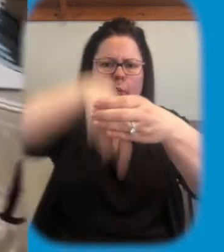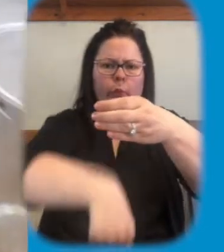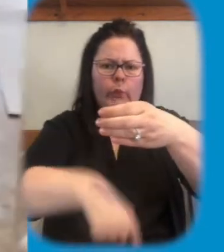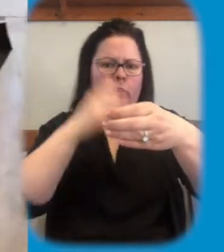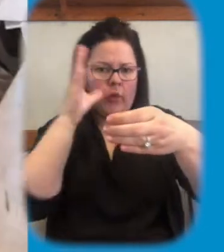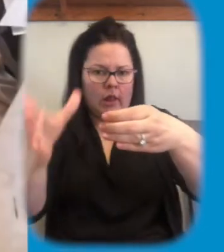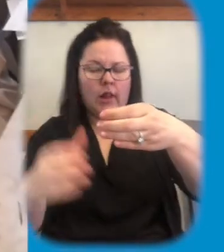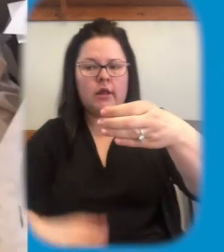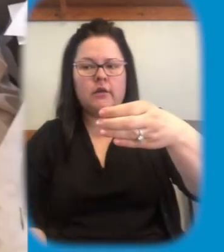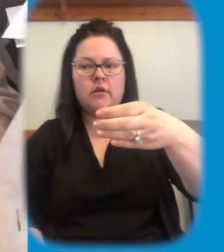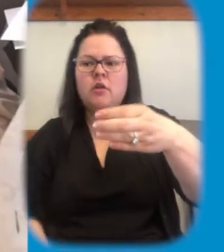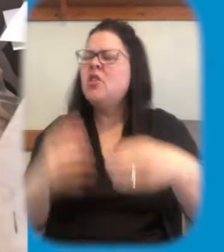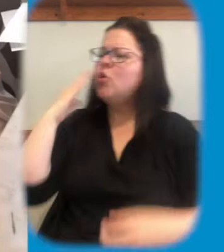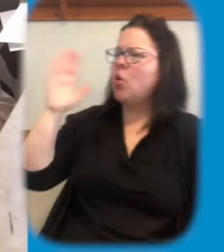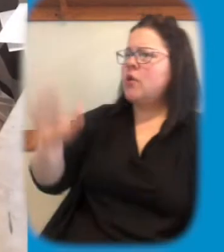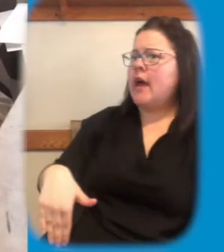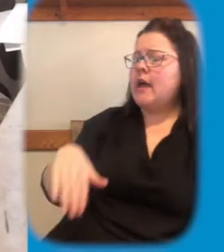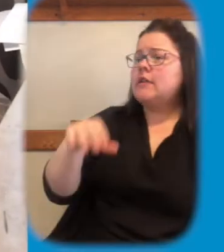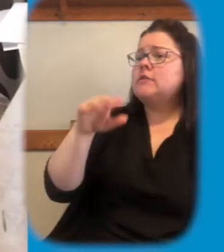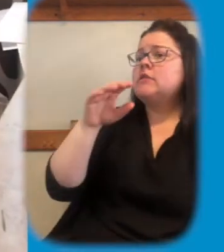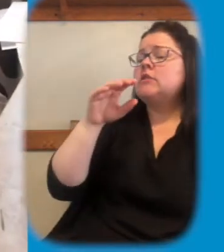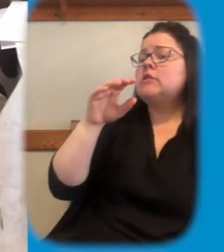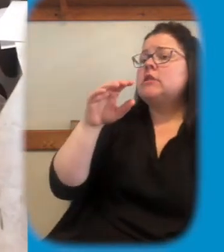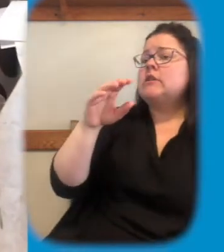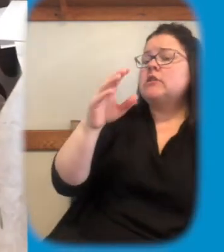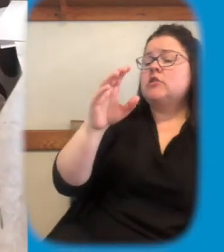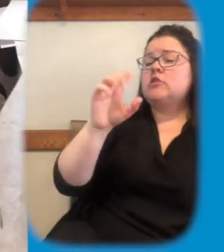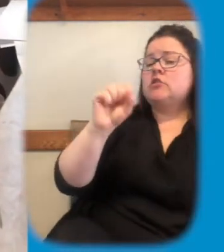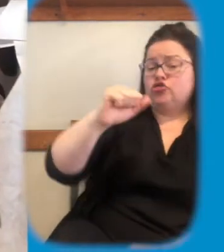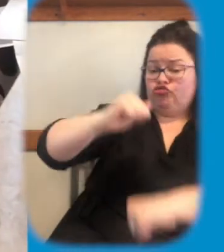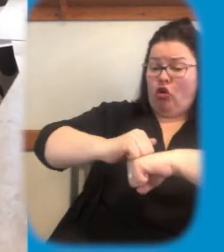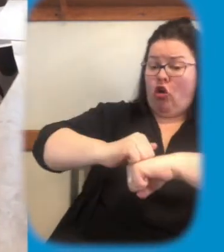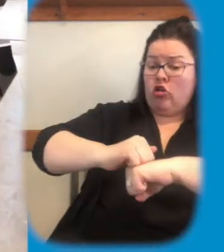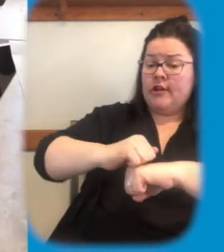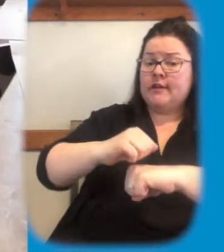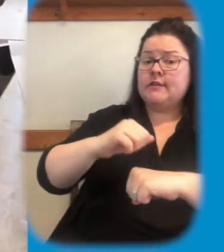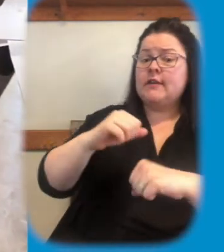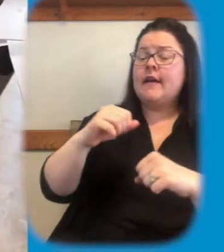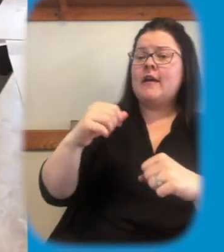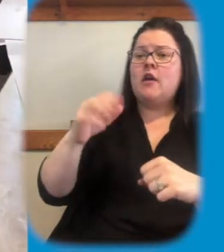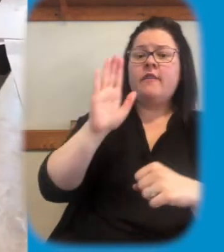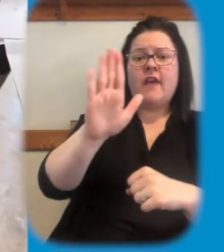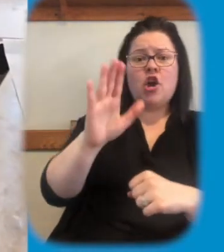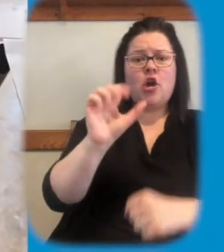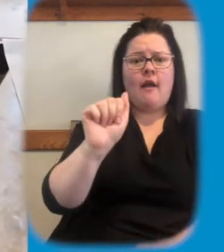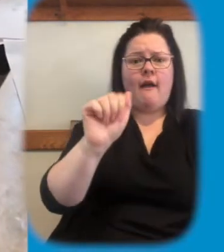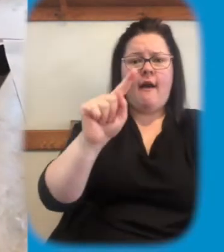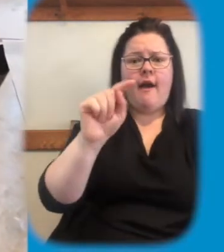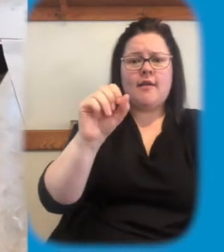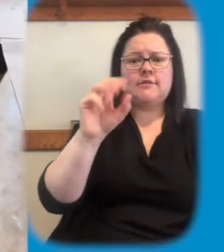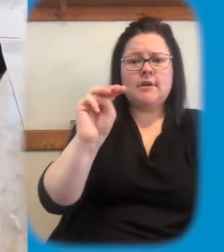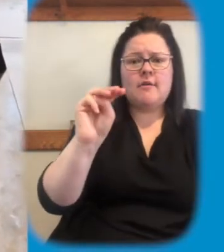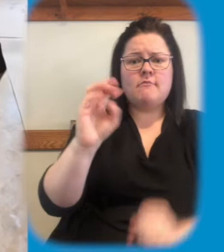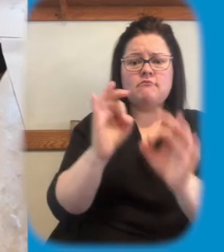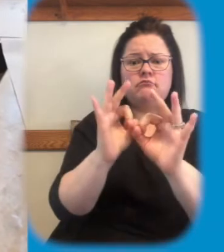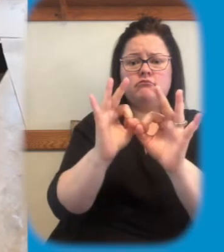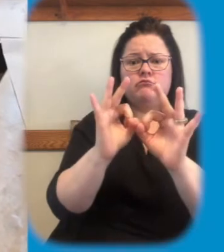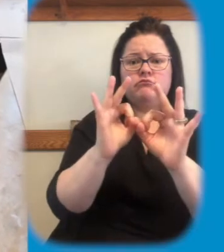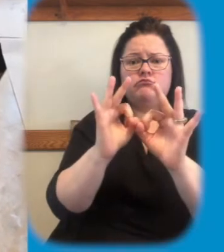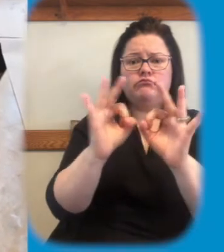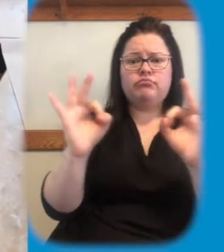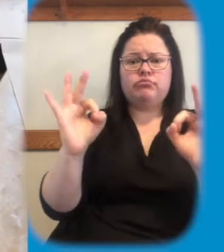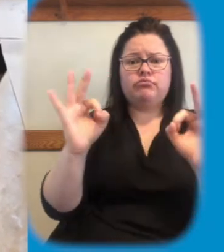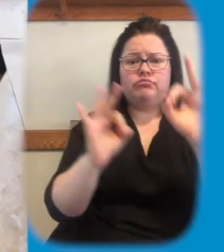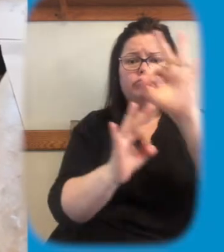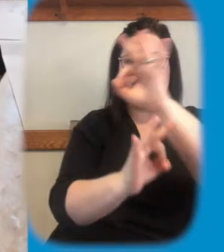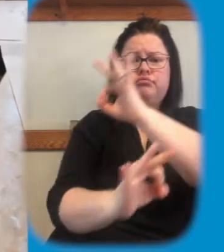know solids have their atoms quite a way apart? And I think that's mixed up. Solids have them really... They